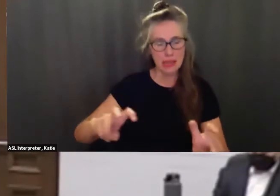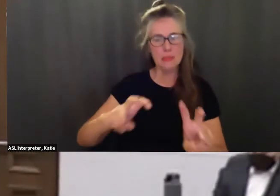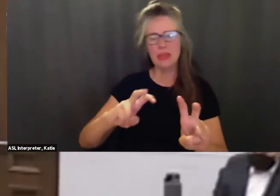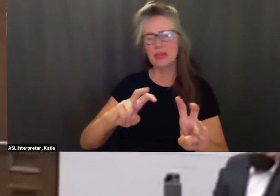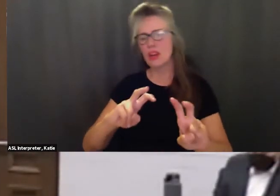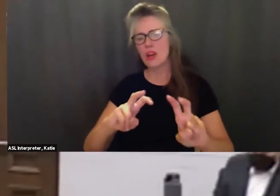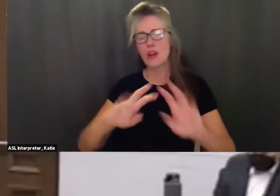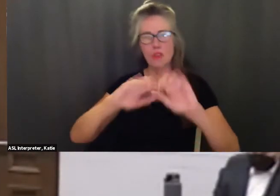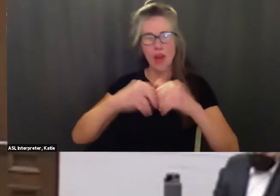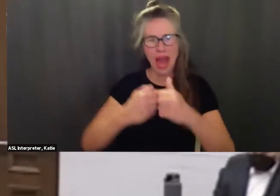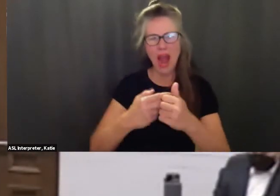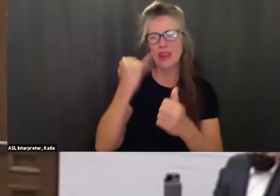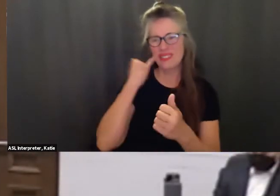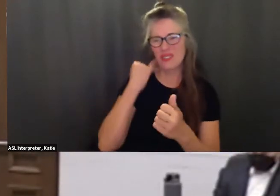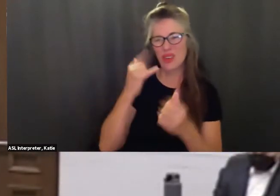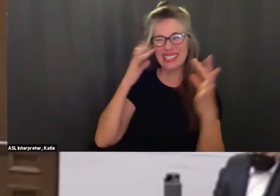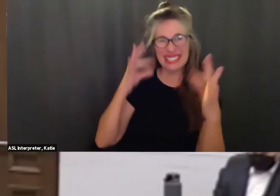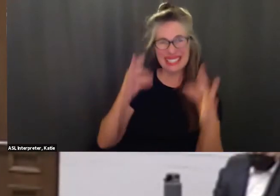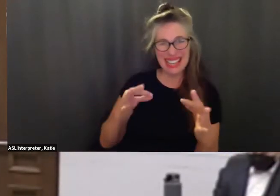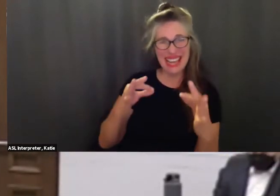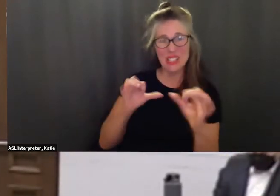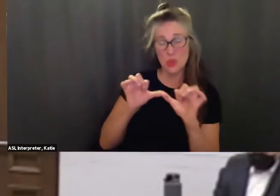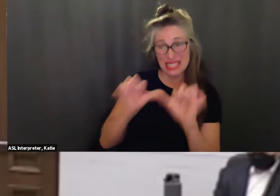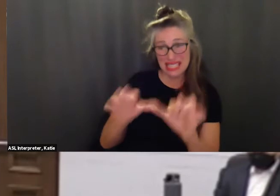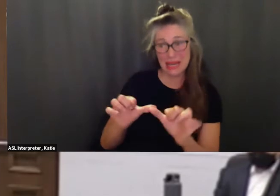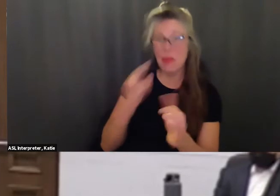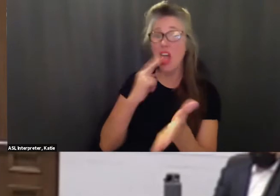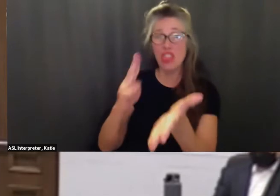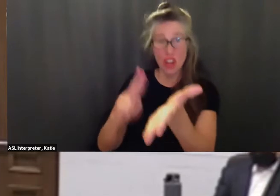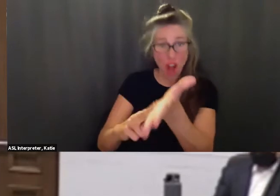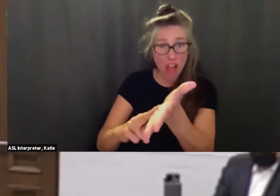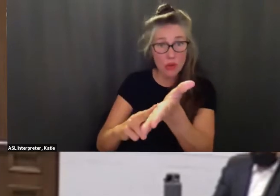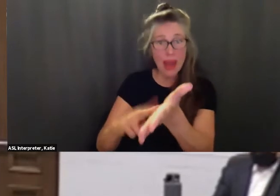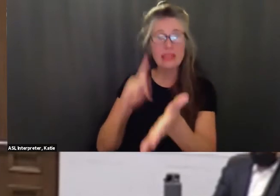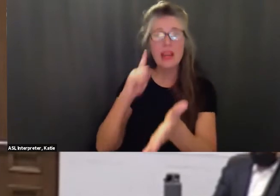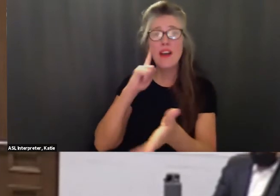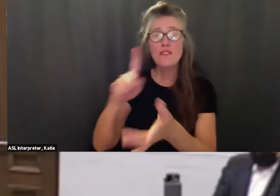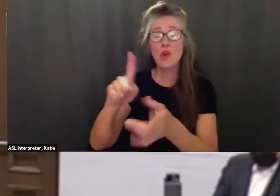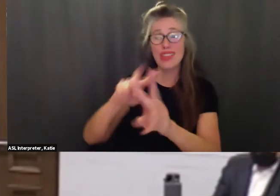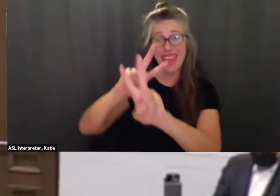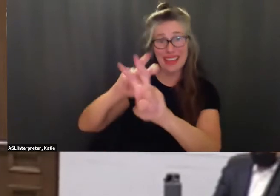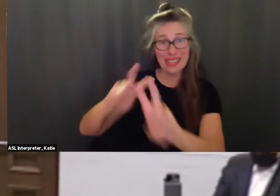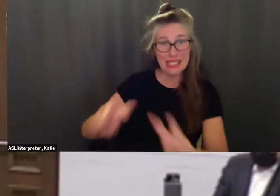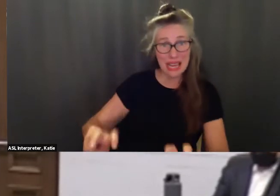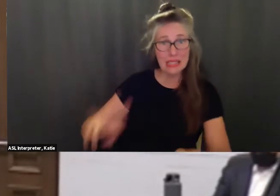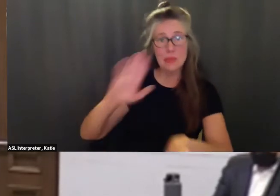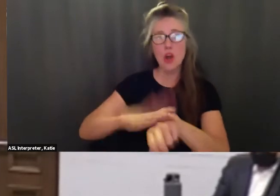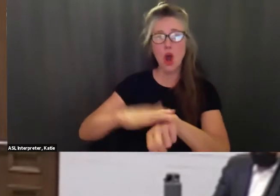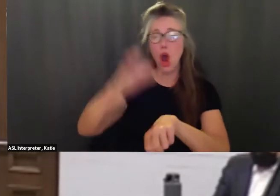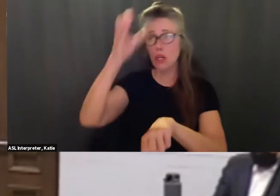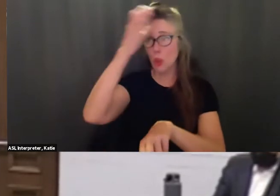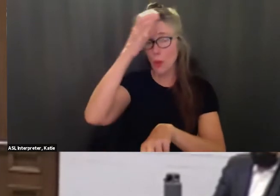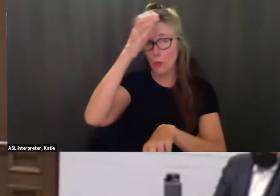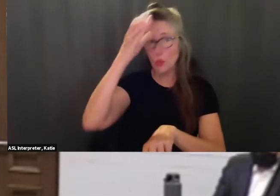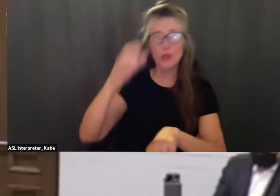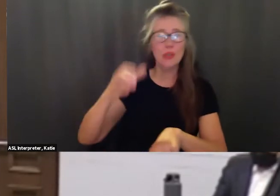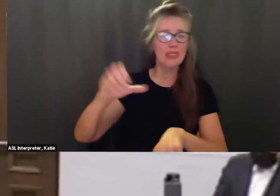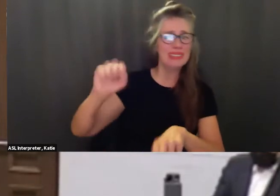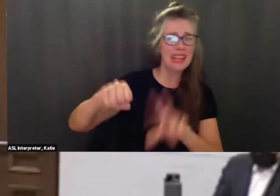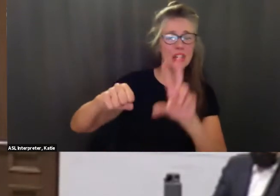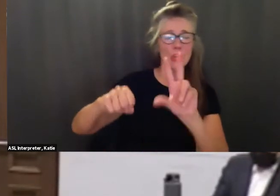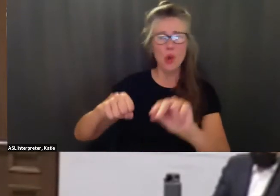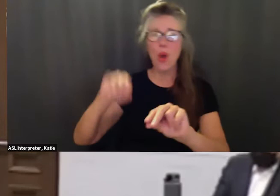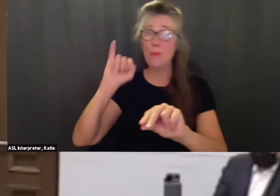the contracts or not. And one of the things that's really important is these assessments actually drill down